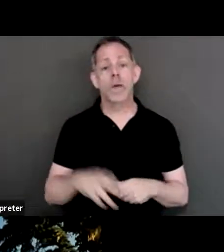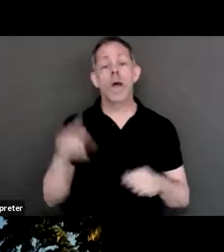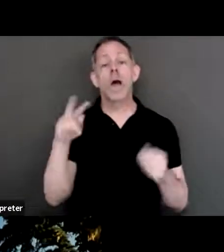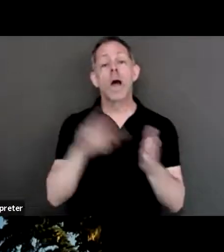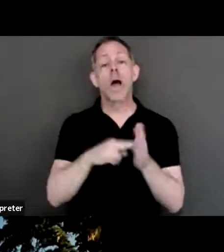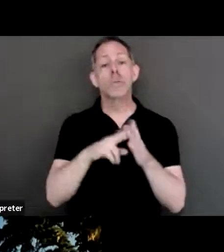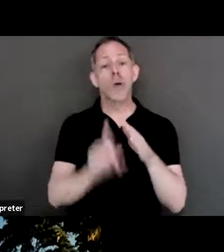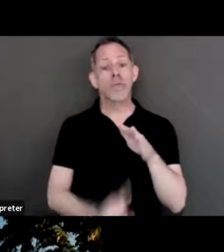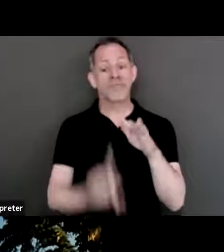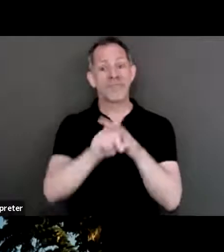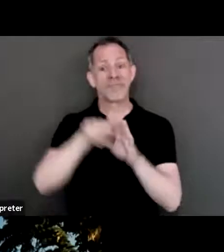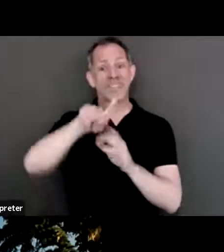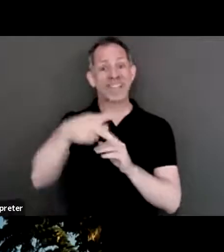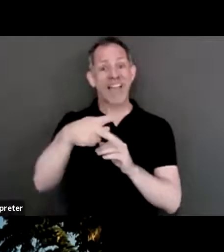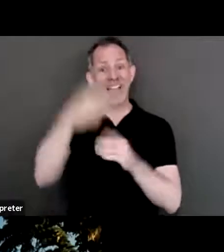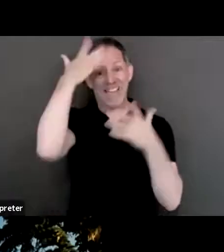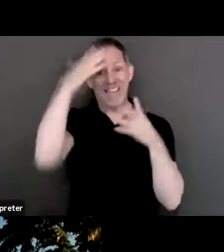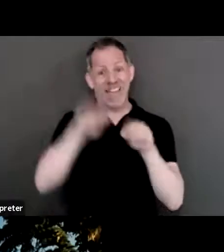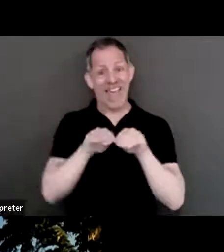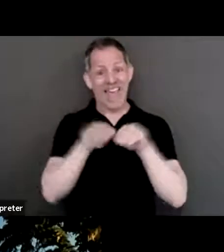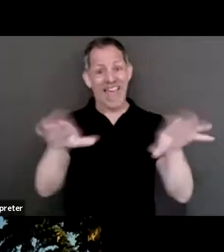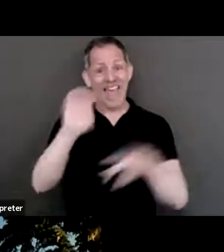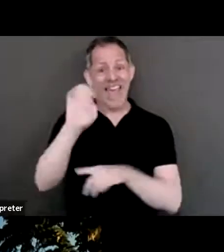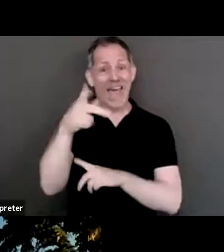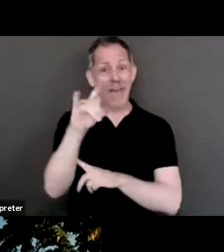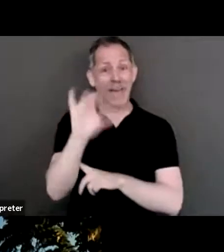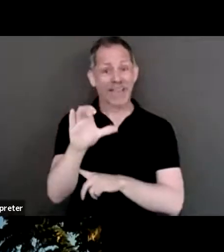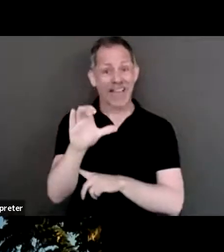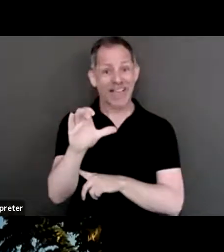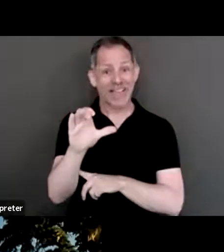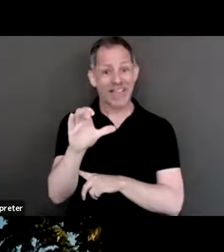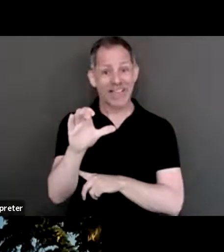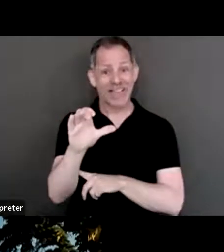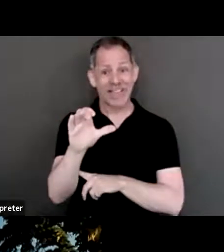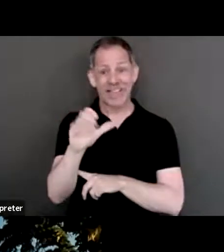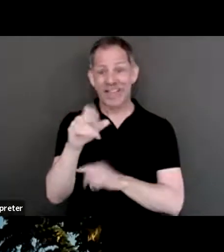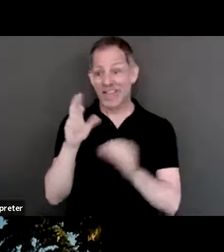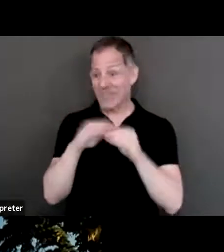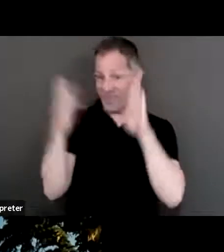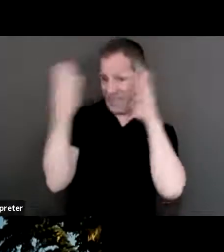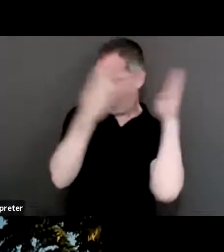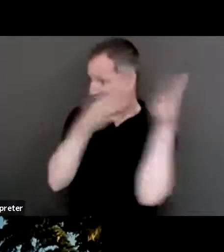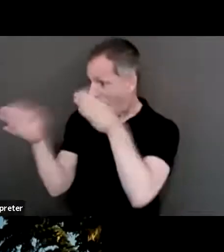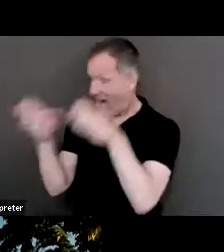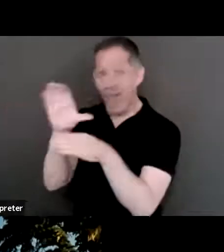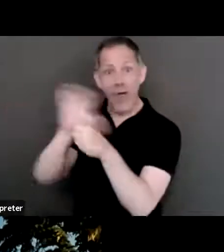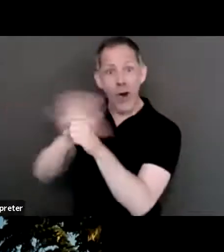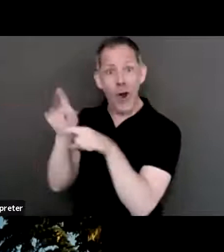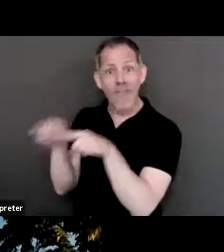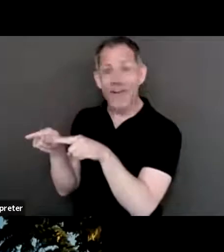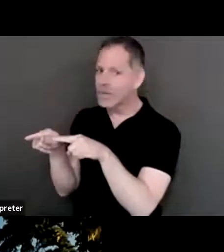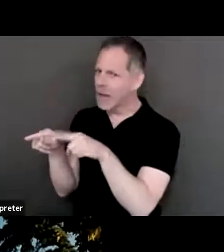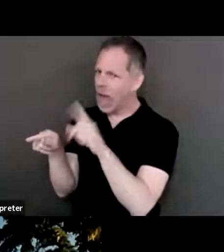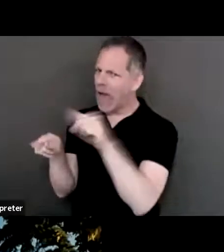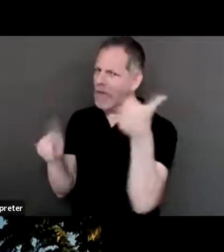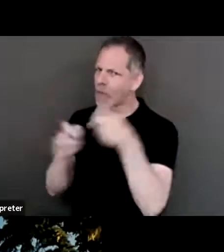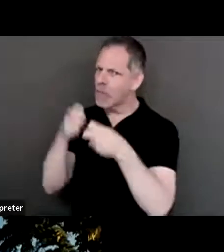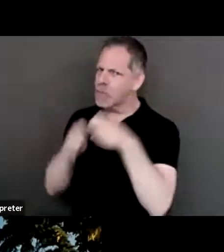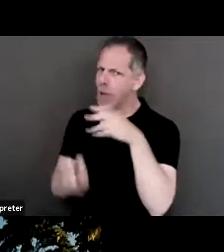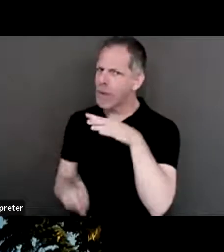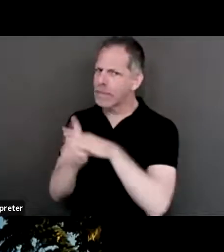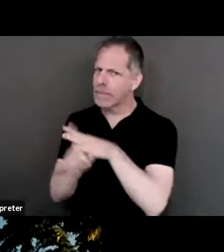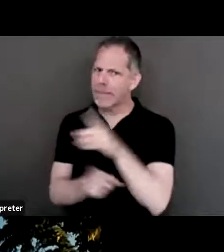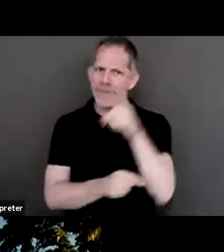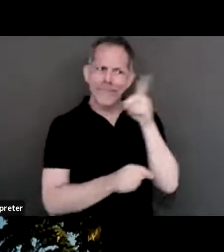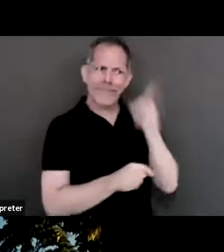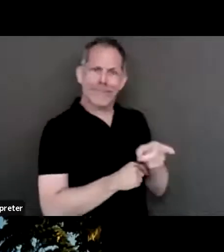recent months, there have still been teams and partners that have been continuing important work on opioid use and overdose